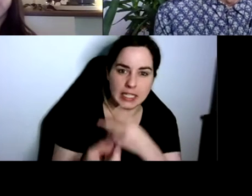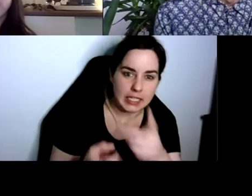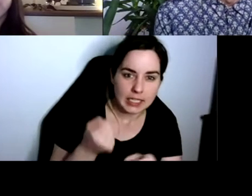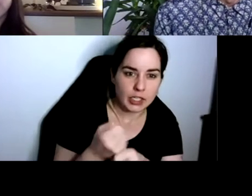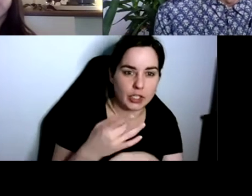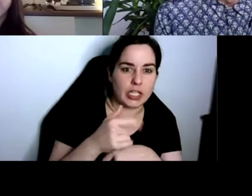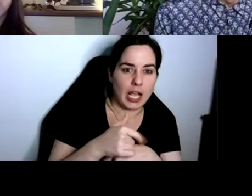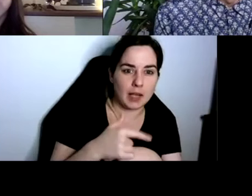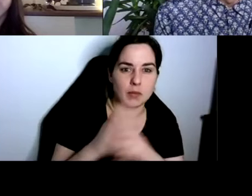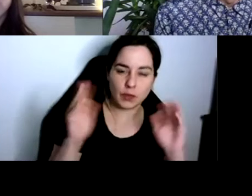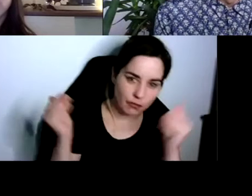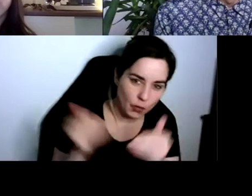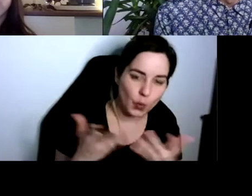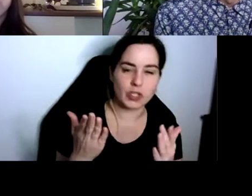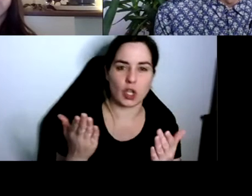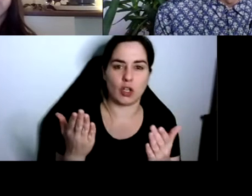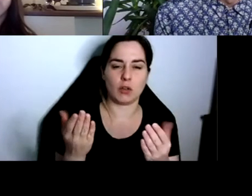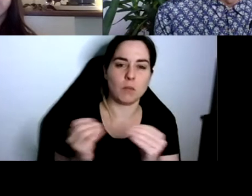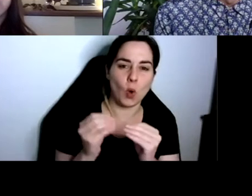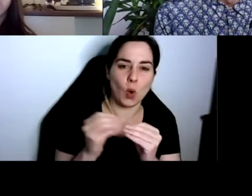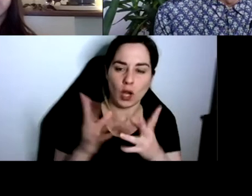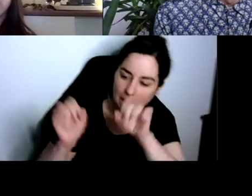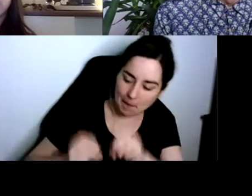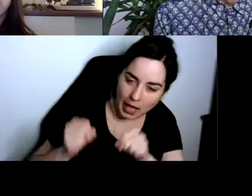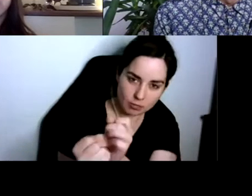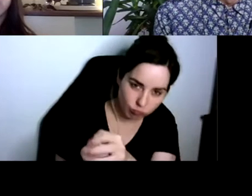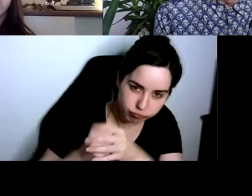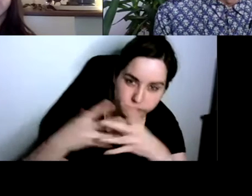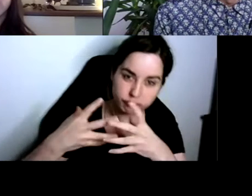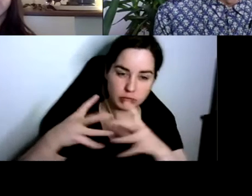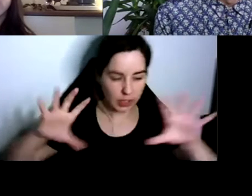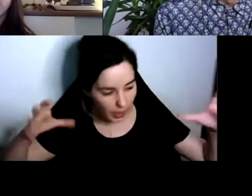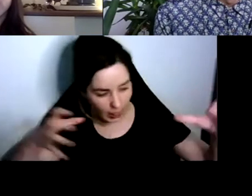capacity building and slow, intentional, collective work.